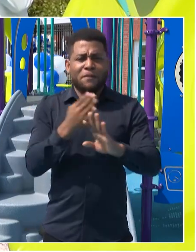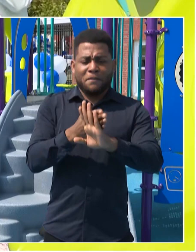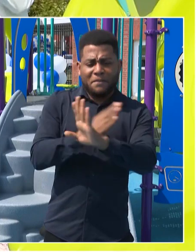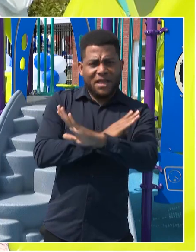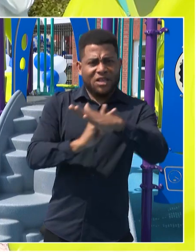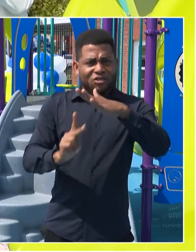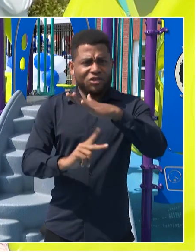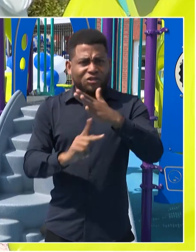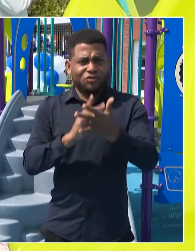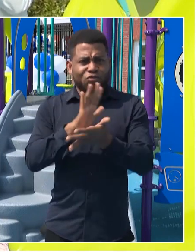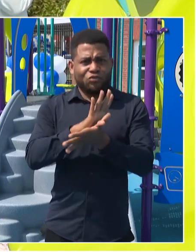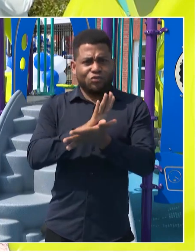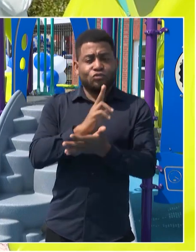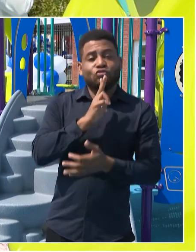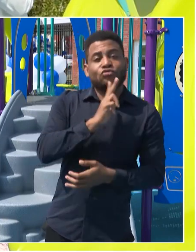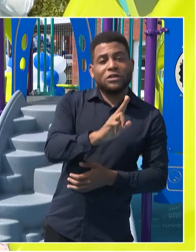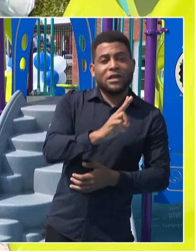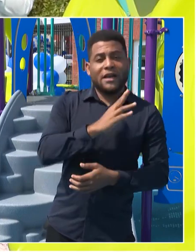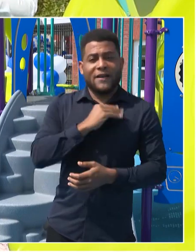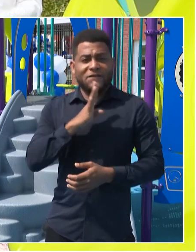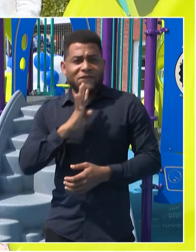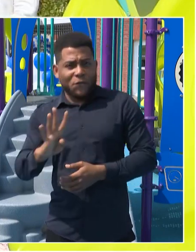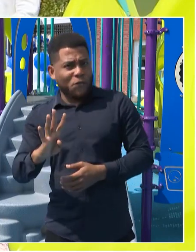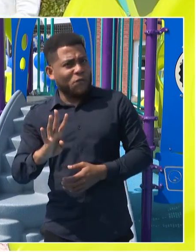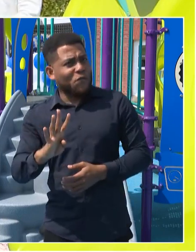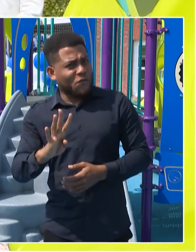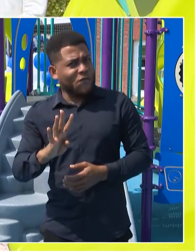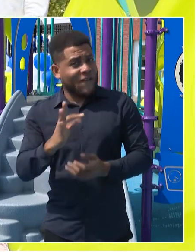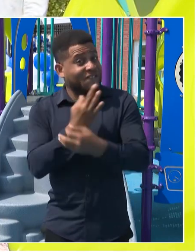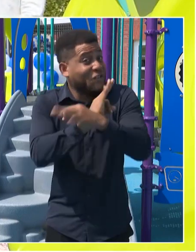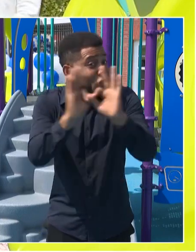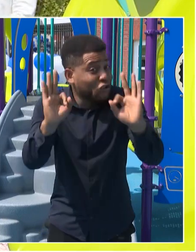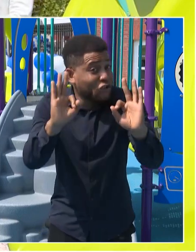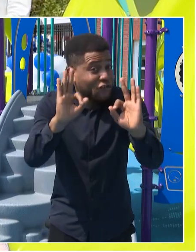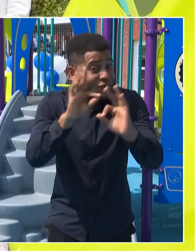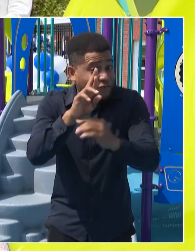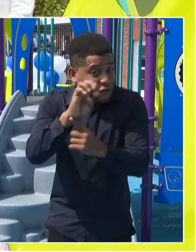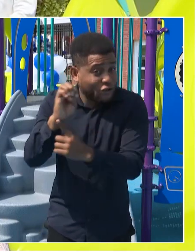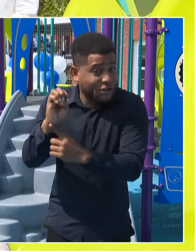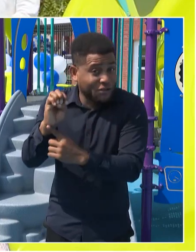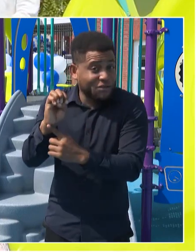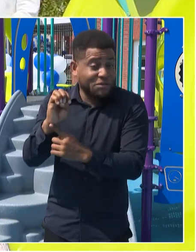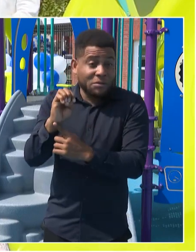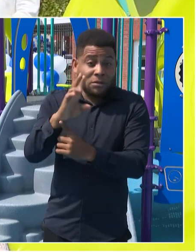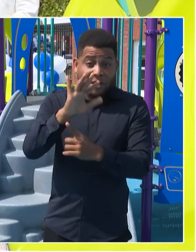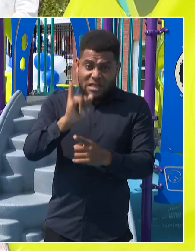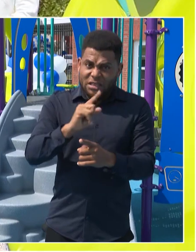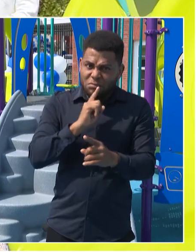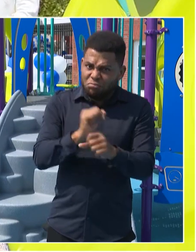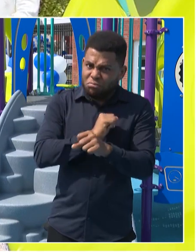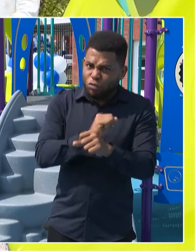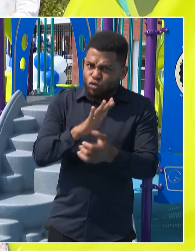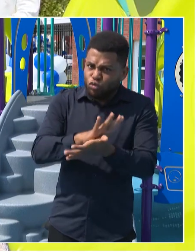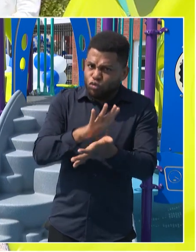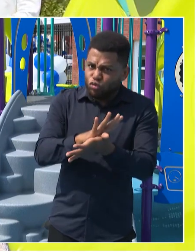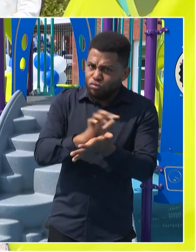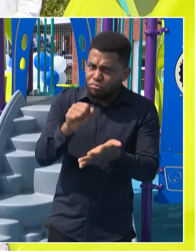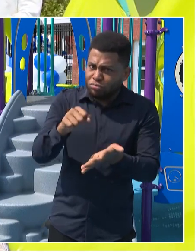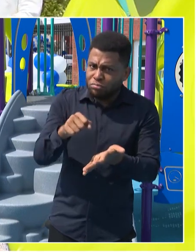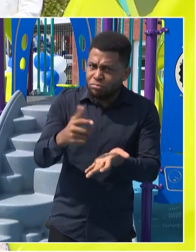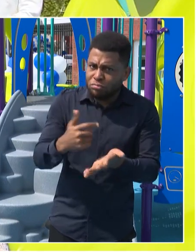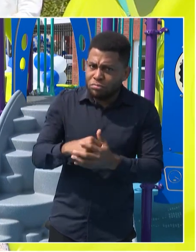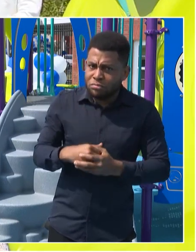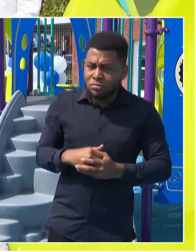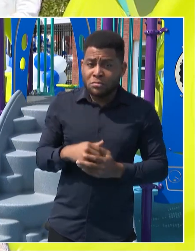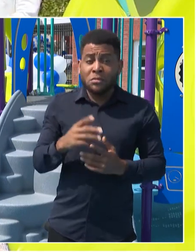is, I might add, real school. So imagine this. I have a 6-year-old who's